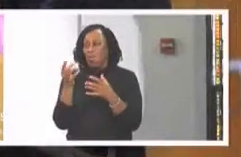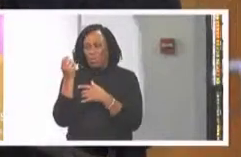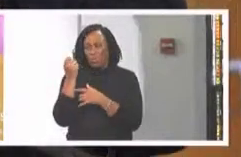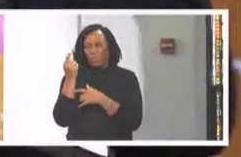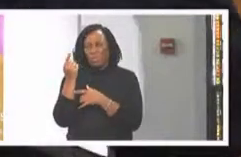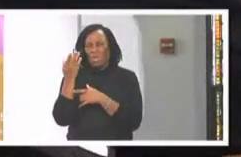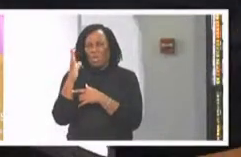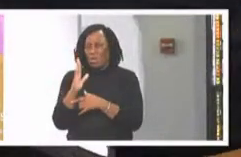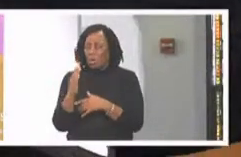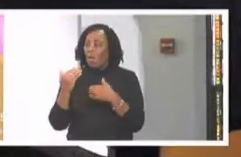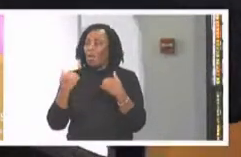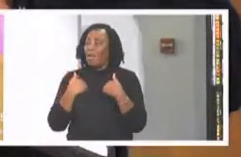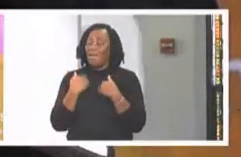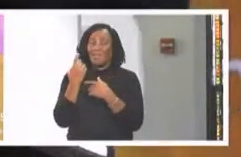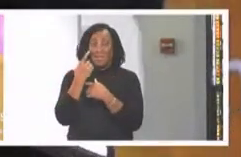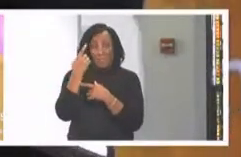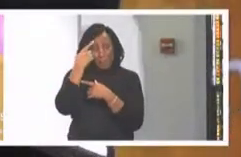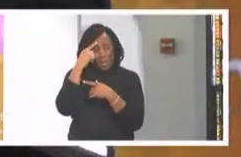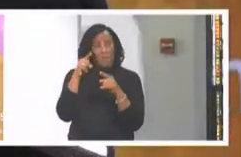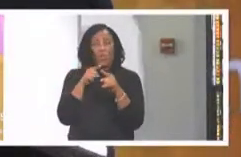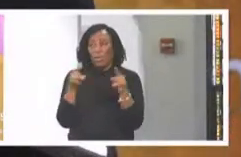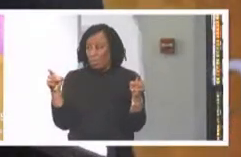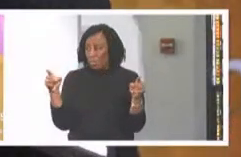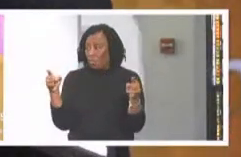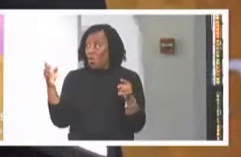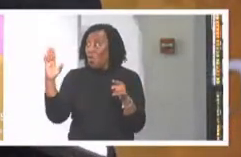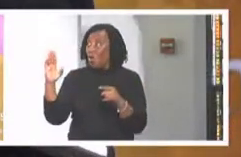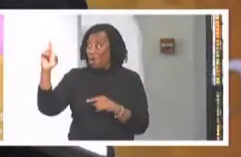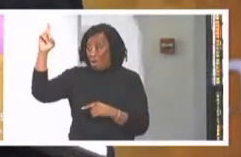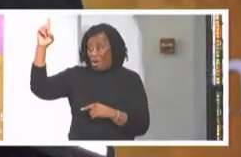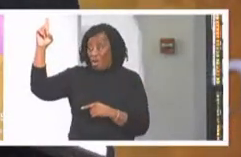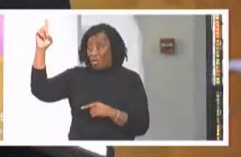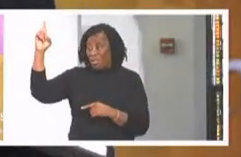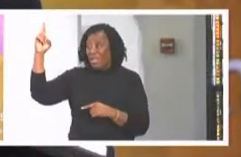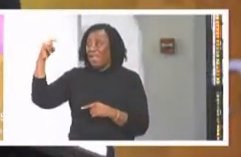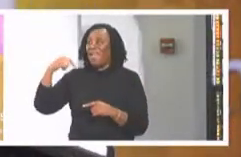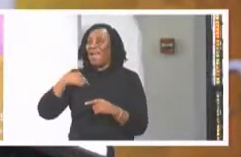something for you. God says, I'm ready for you. God said,